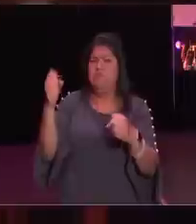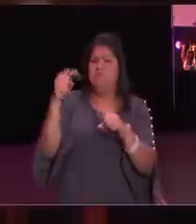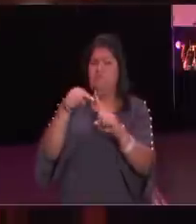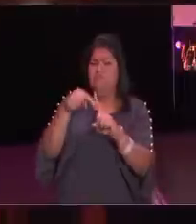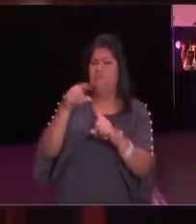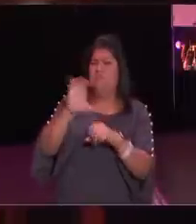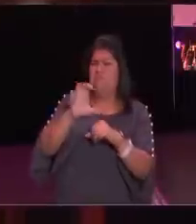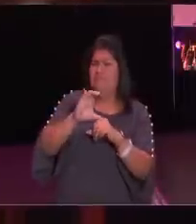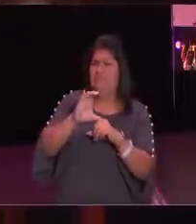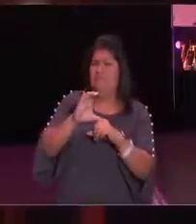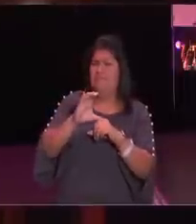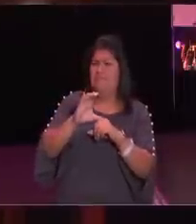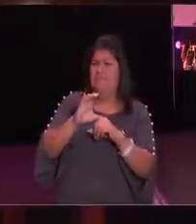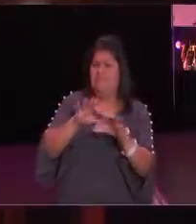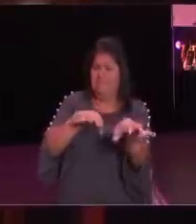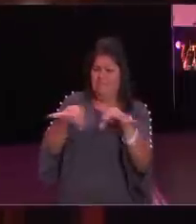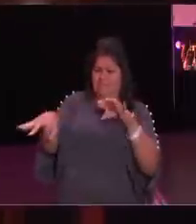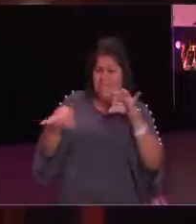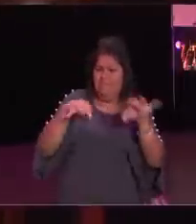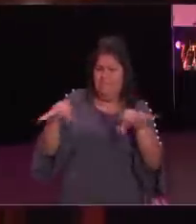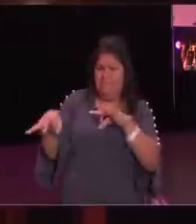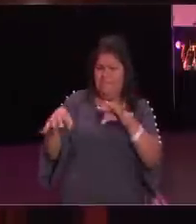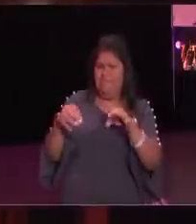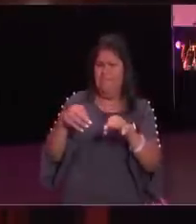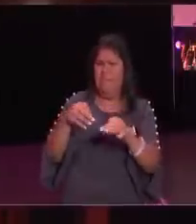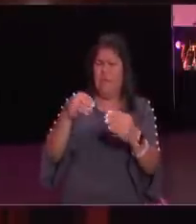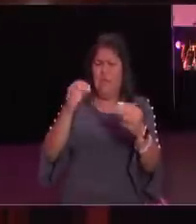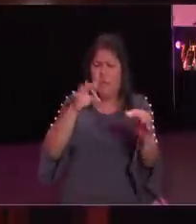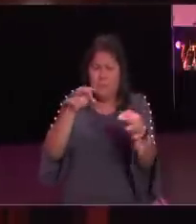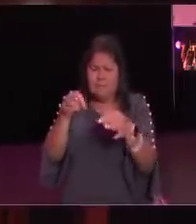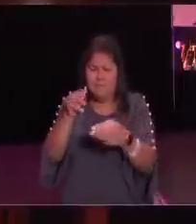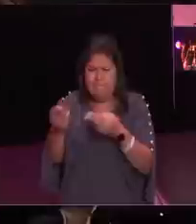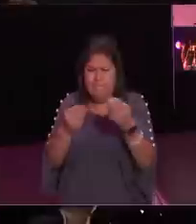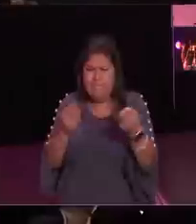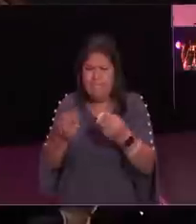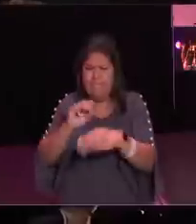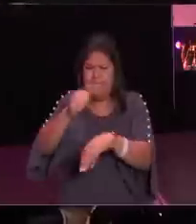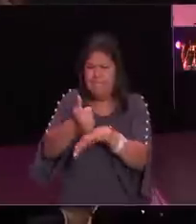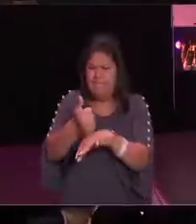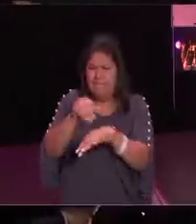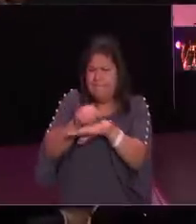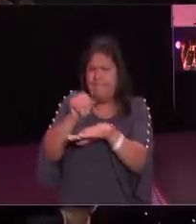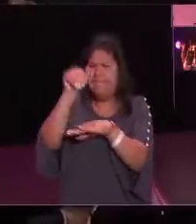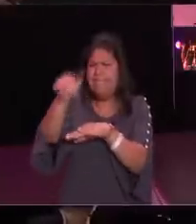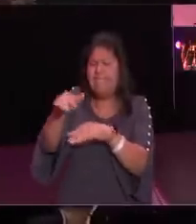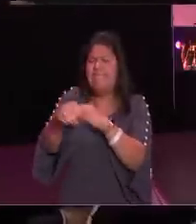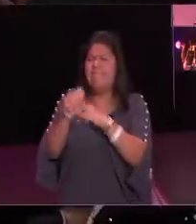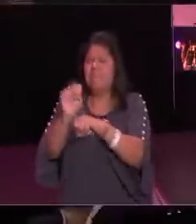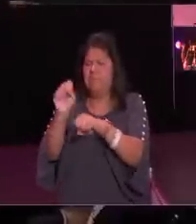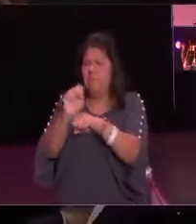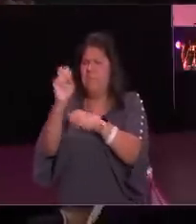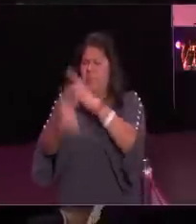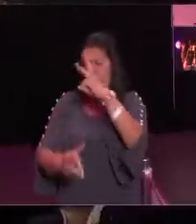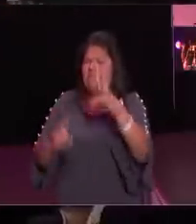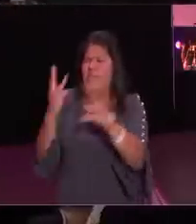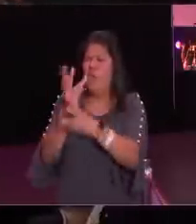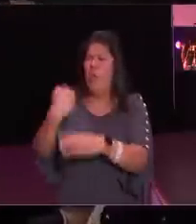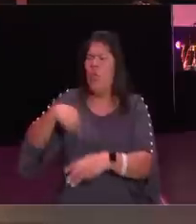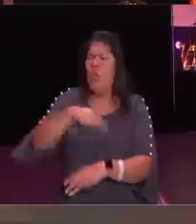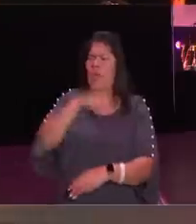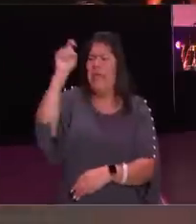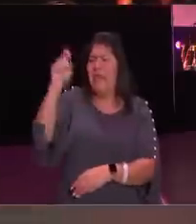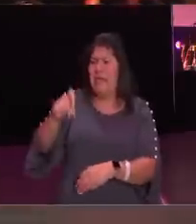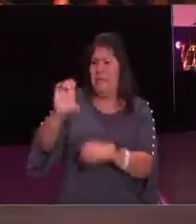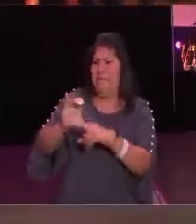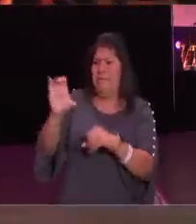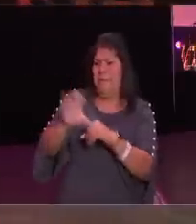the church where you're going to be instructed, ministered to, equipped, and sent out to the field. We need